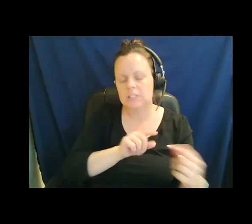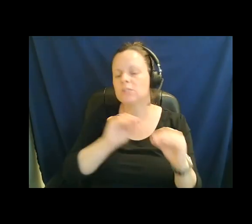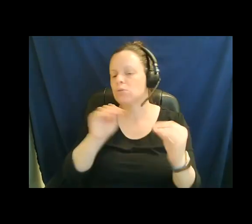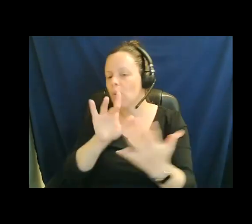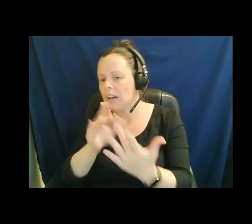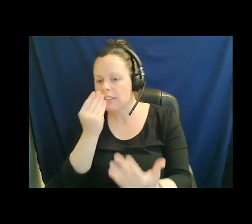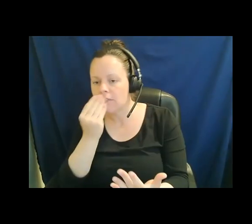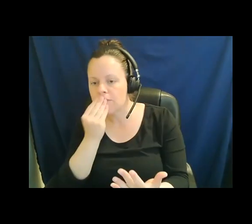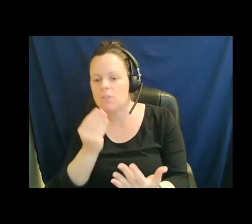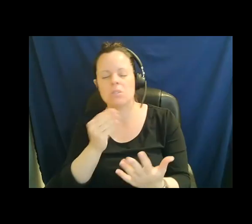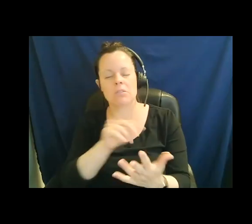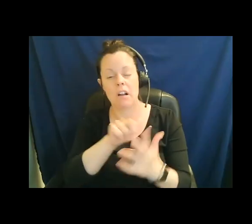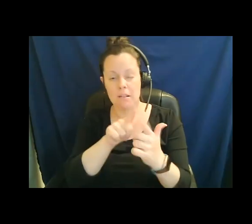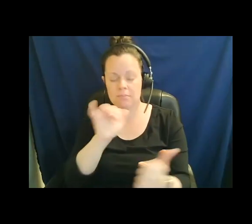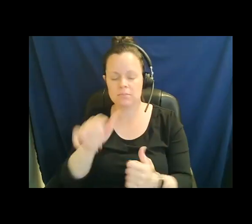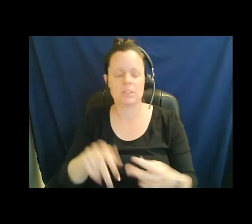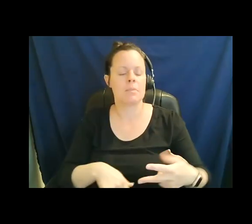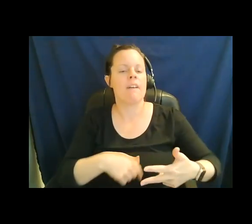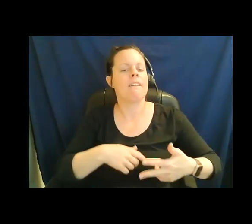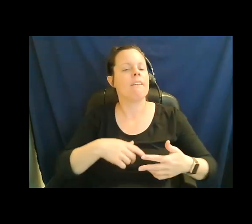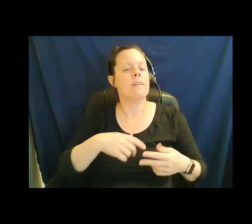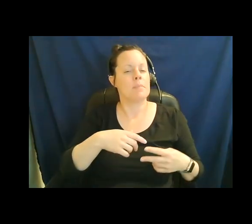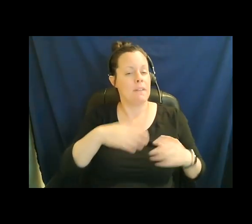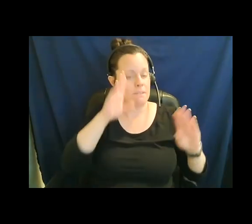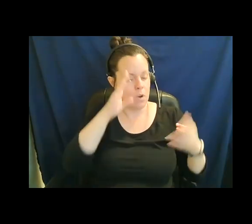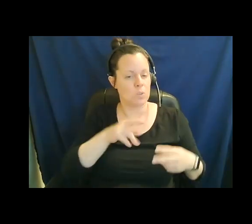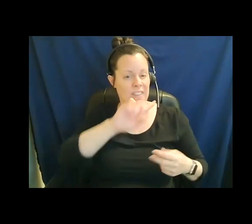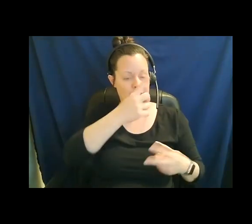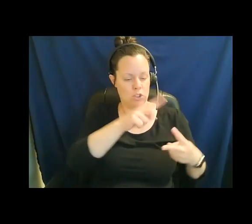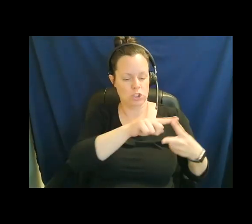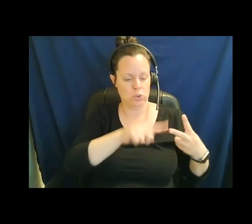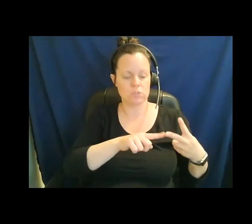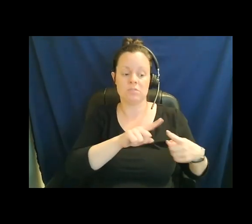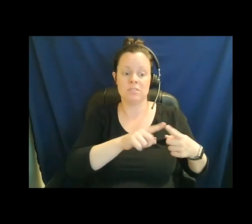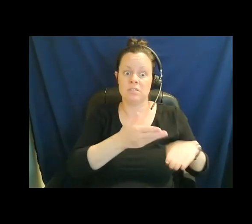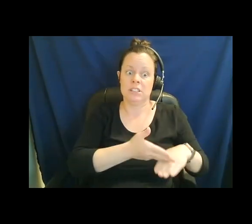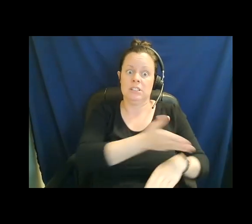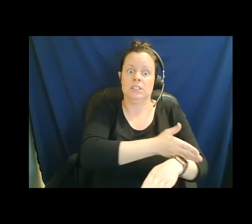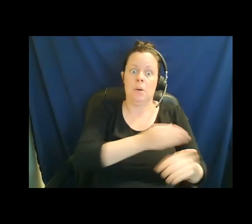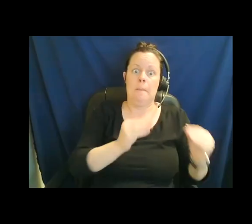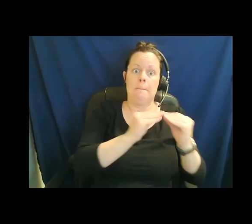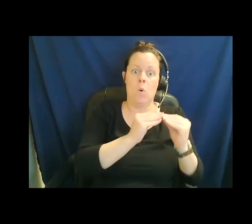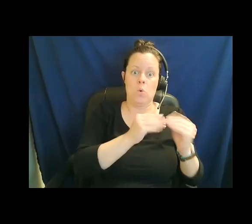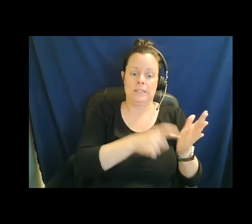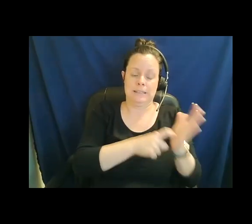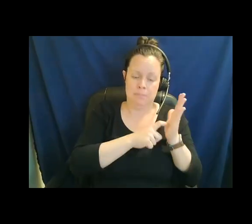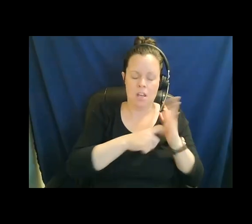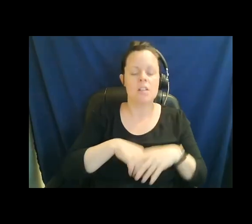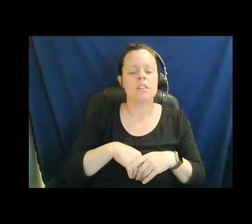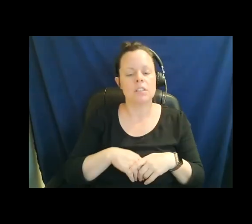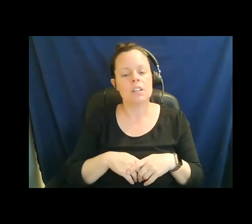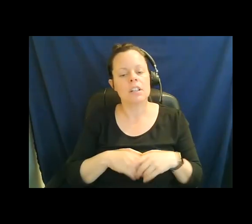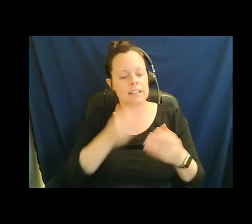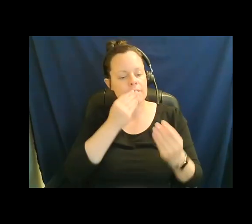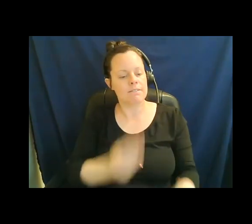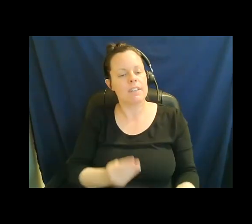going to focus on those first two factors. First is the increase in demand. Feeding America, the national network of food